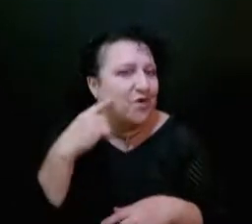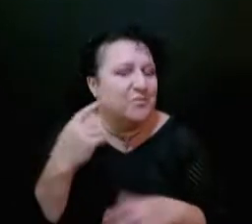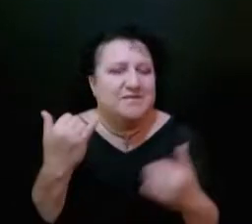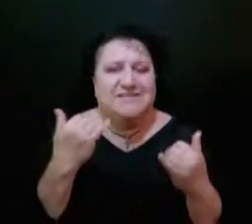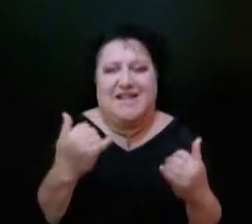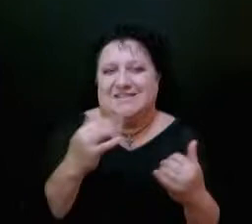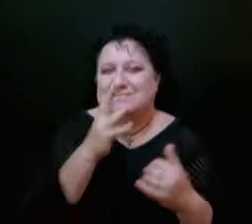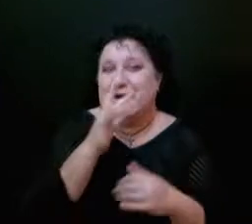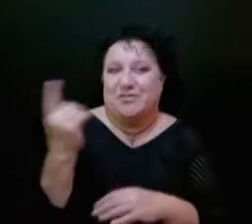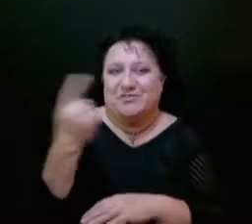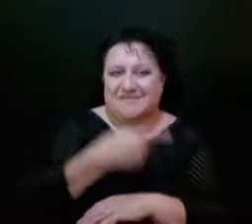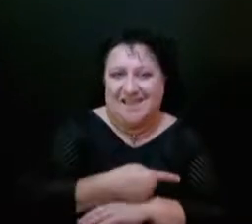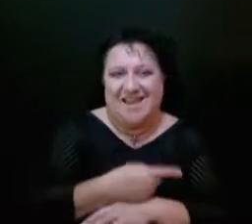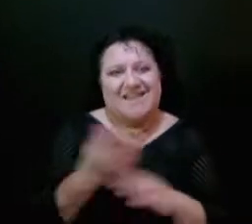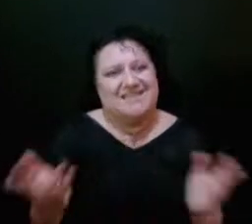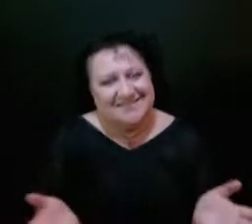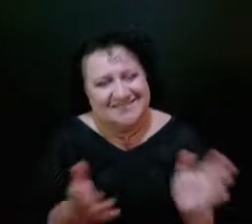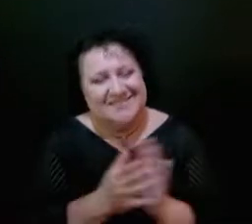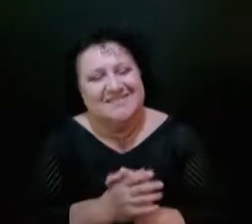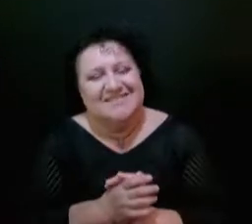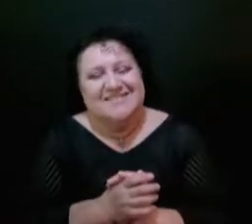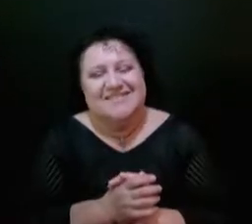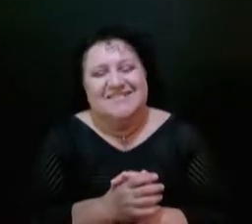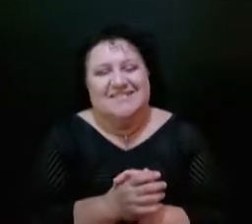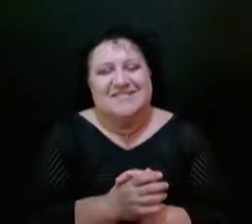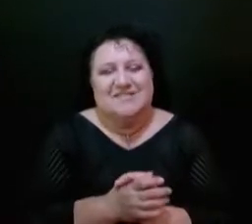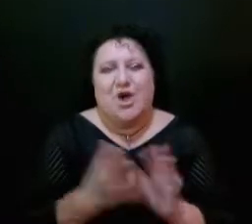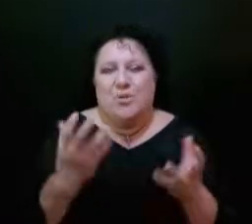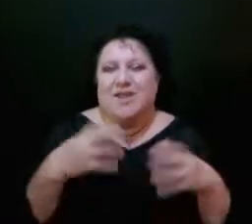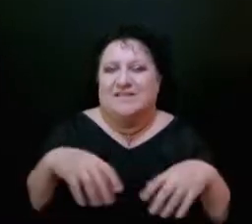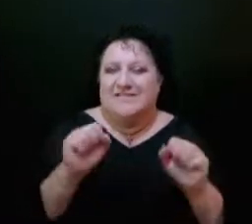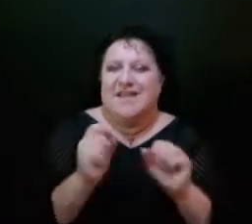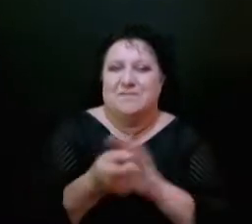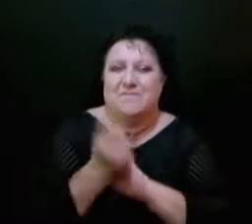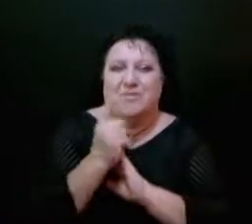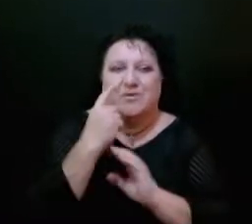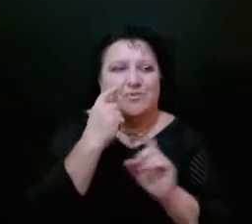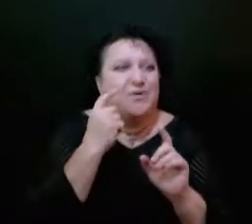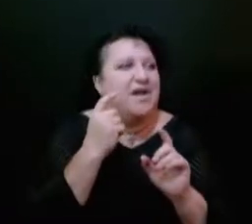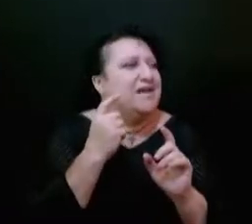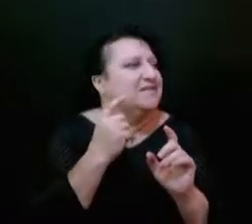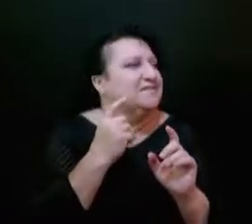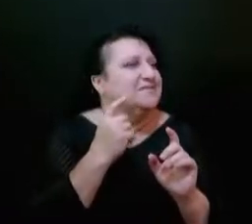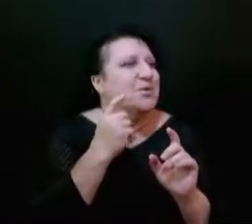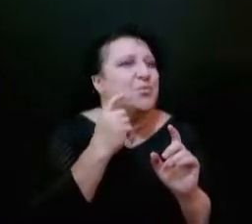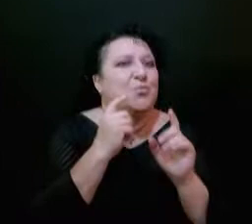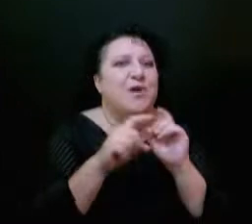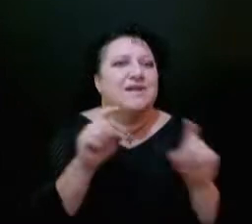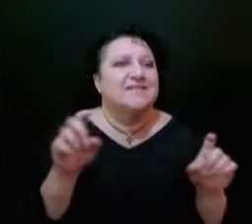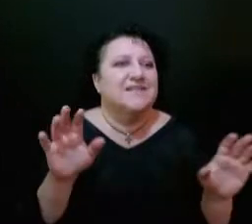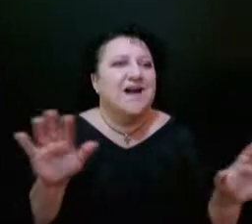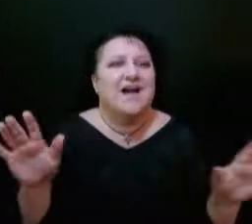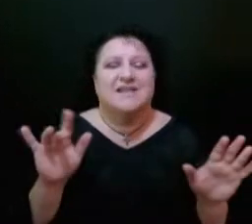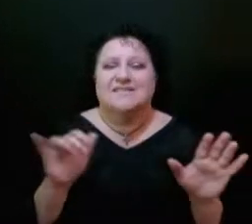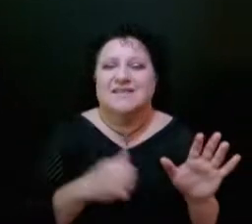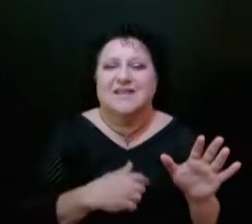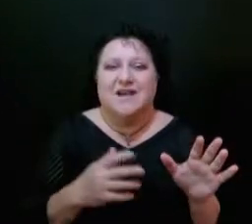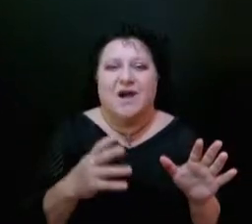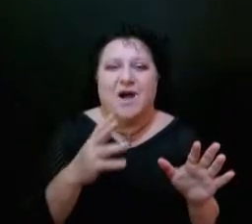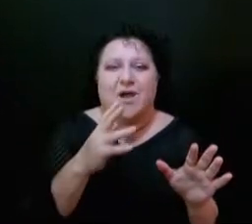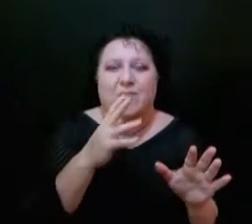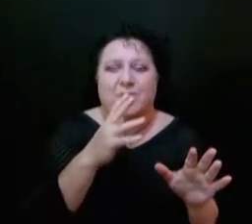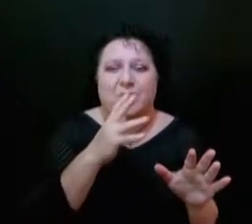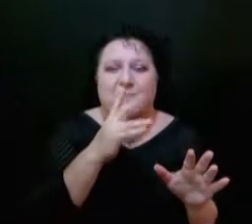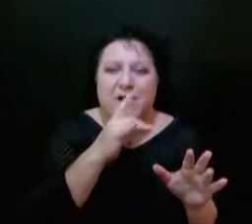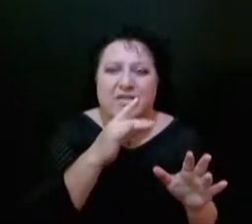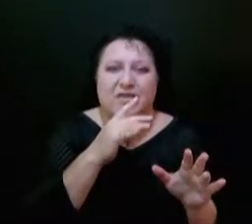Day. And so I want to take a moment and recognize our mothers. Churches around the country are